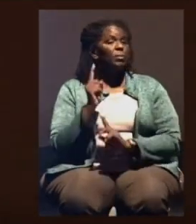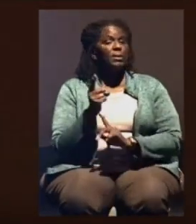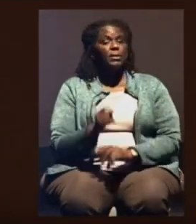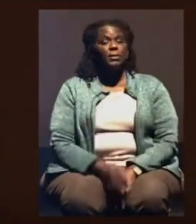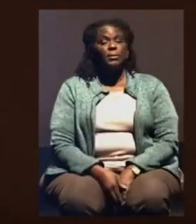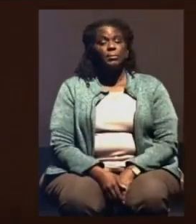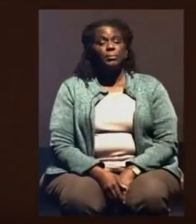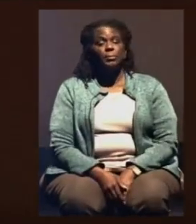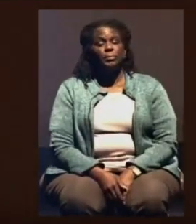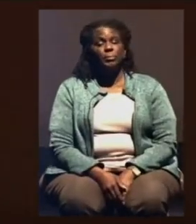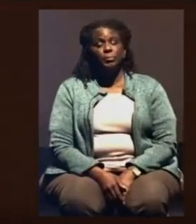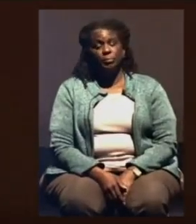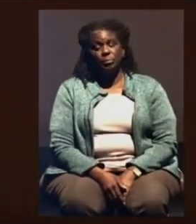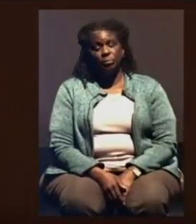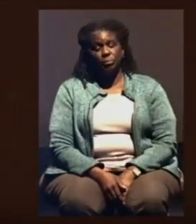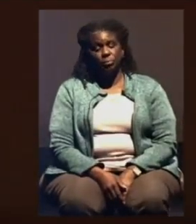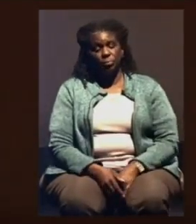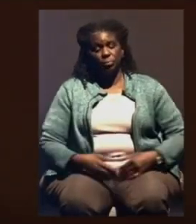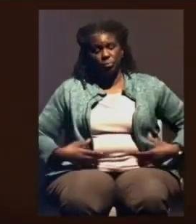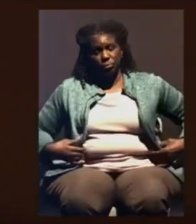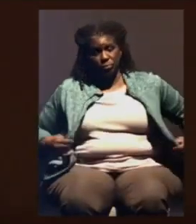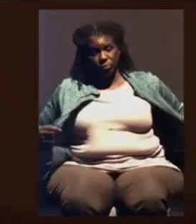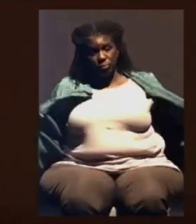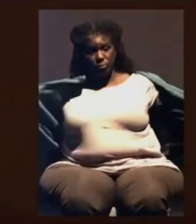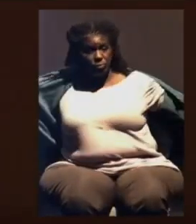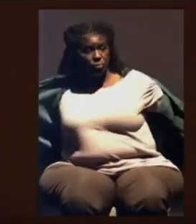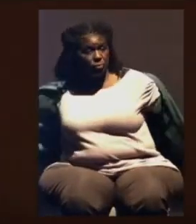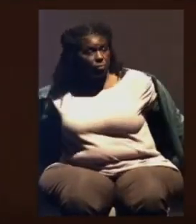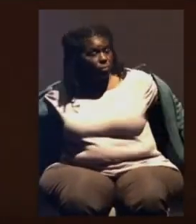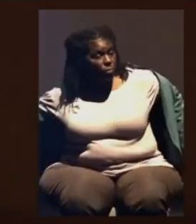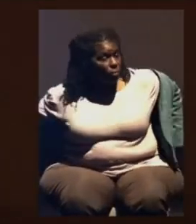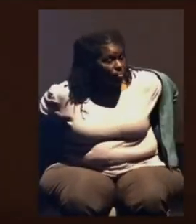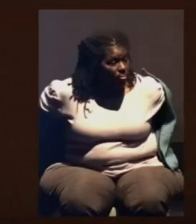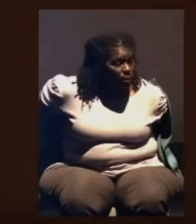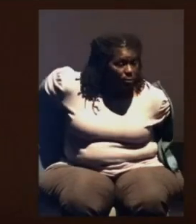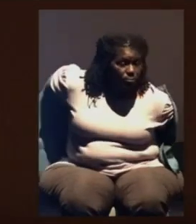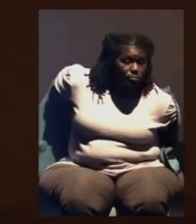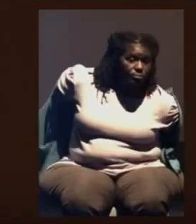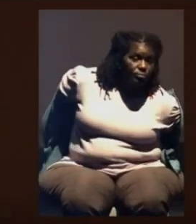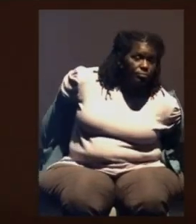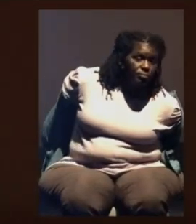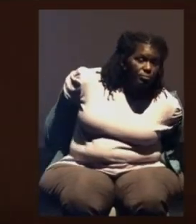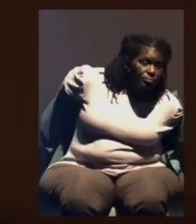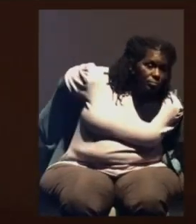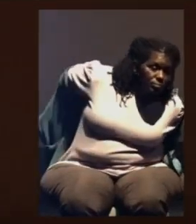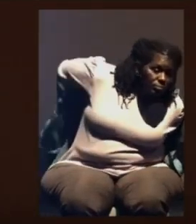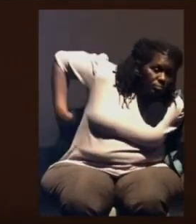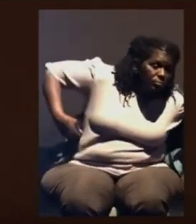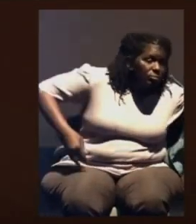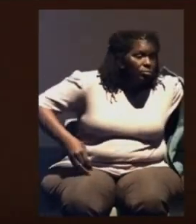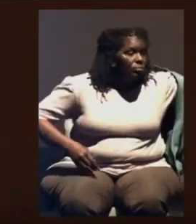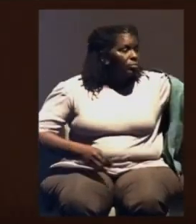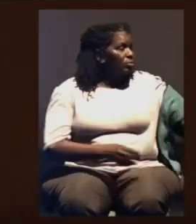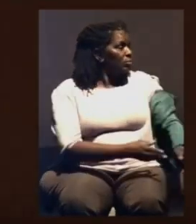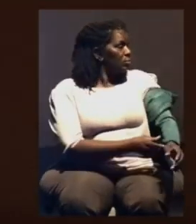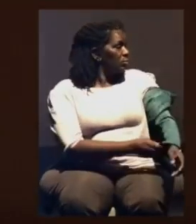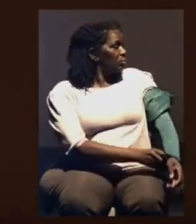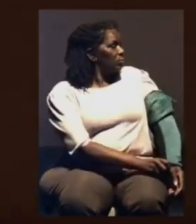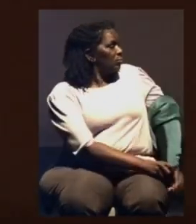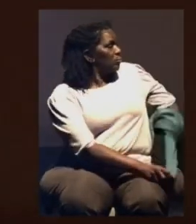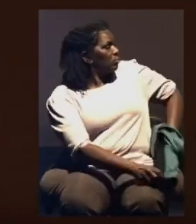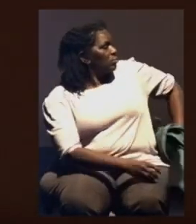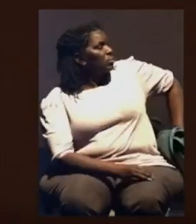okay? But we're going to get some help. In the world of statistics, statisticians